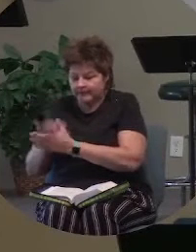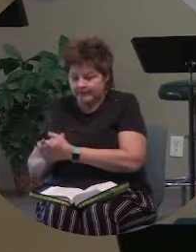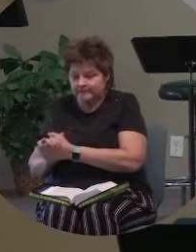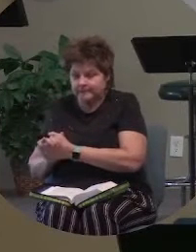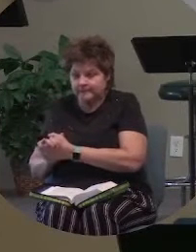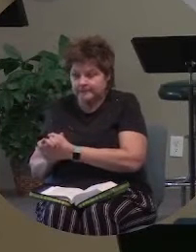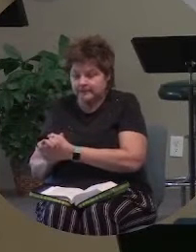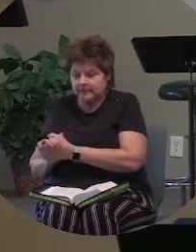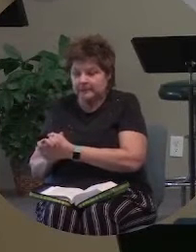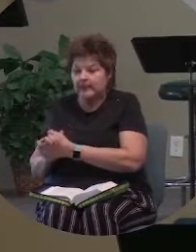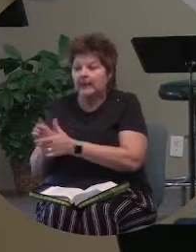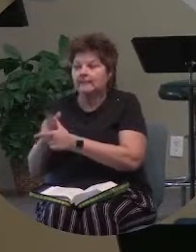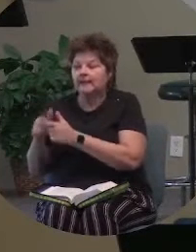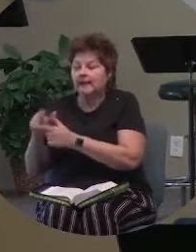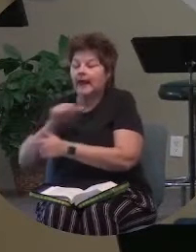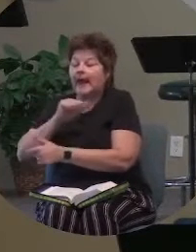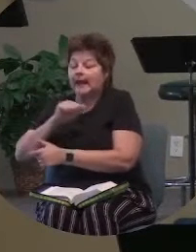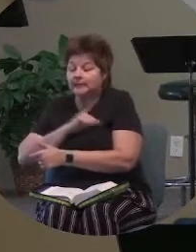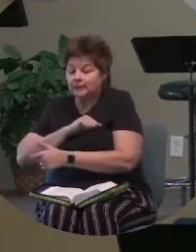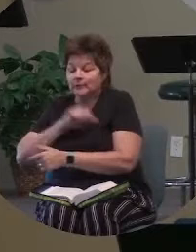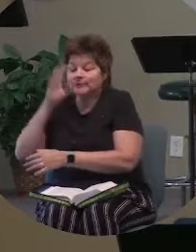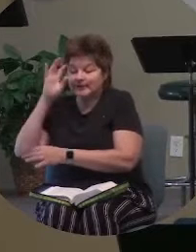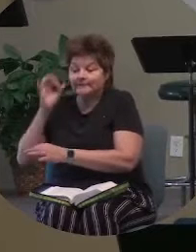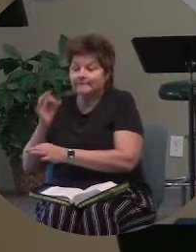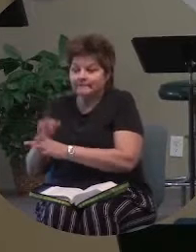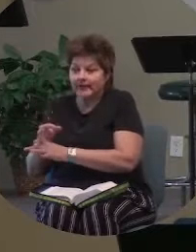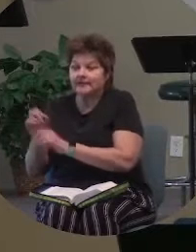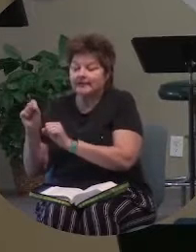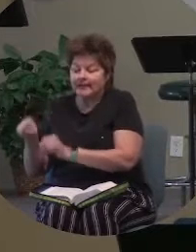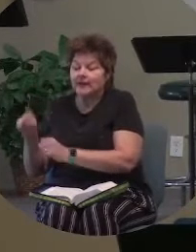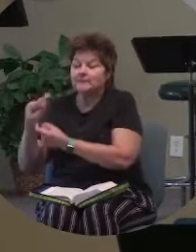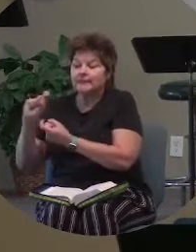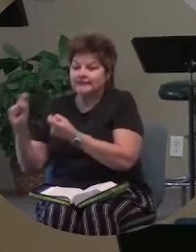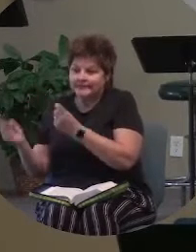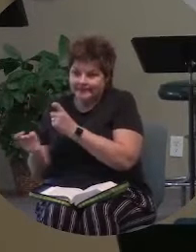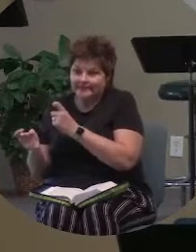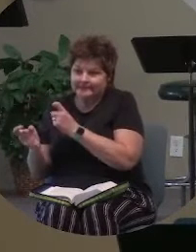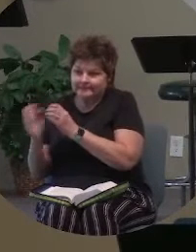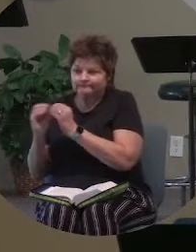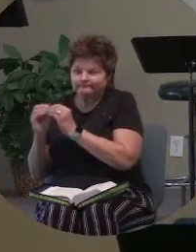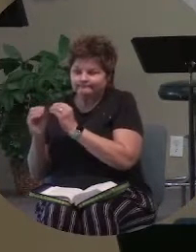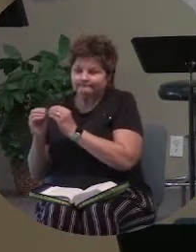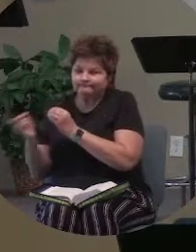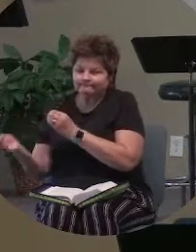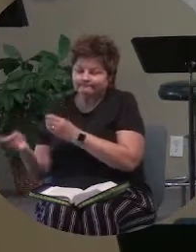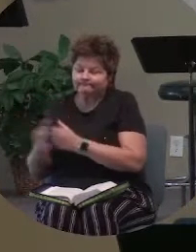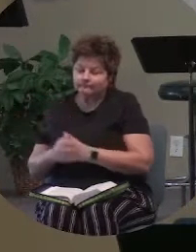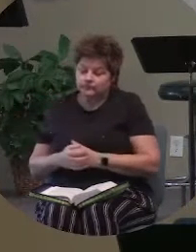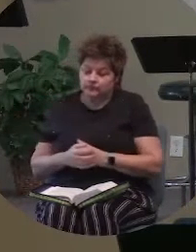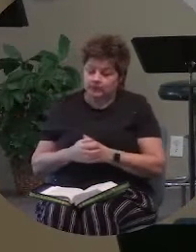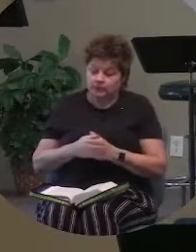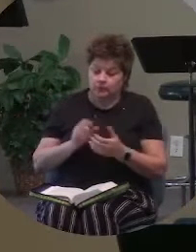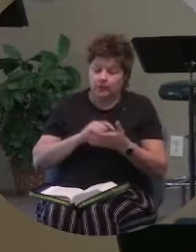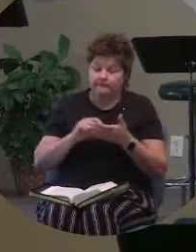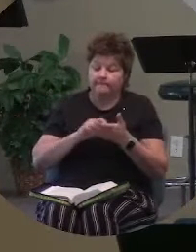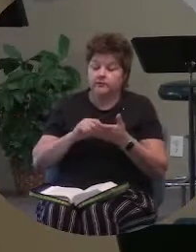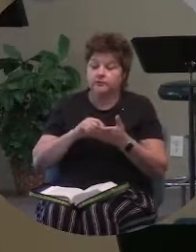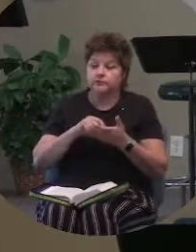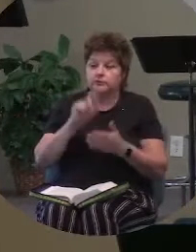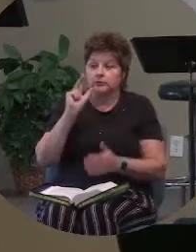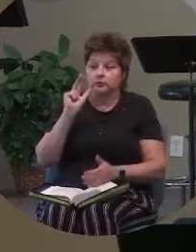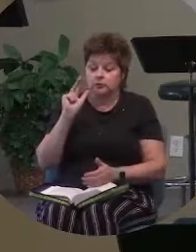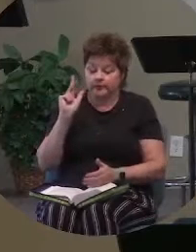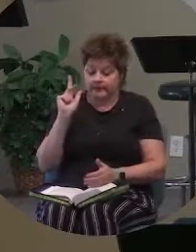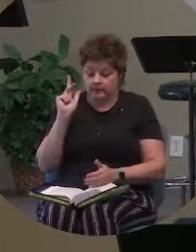so that attitudes and faith can be changed and corrected. So in verse